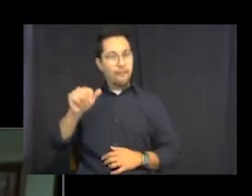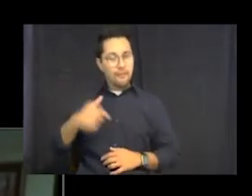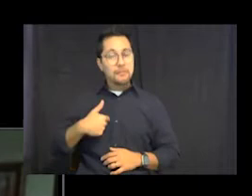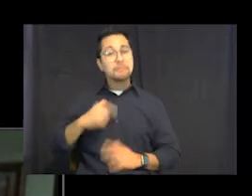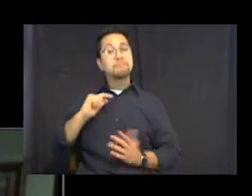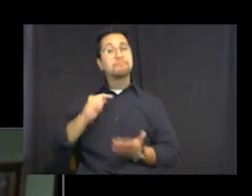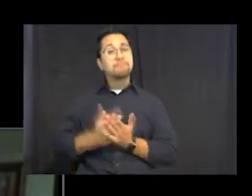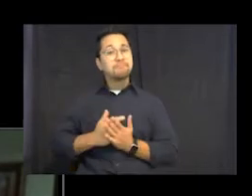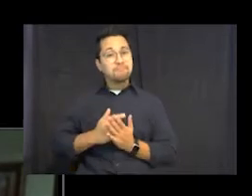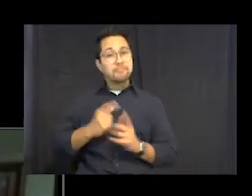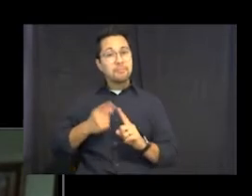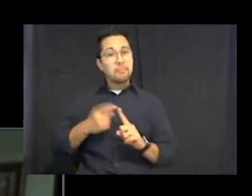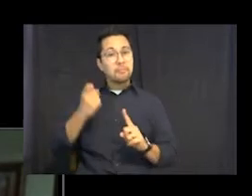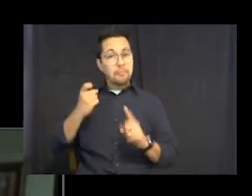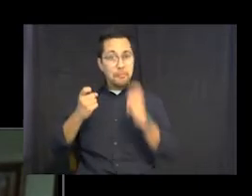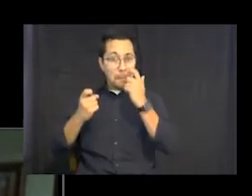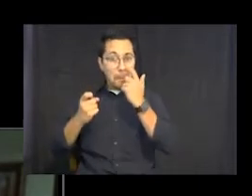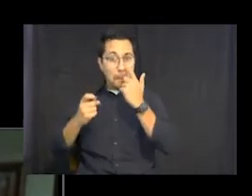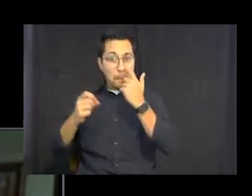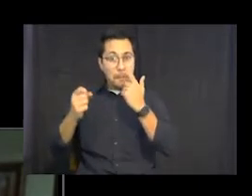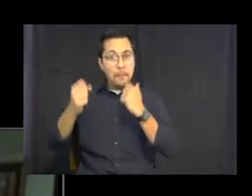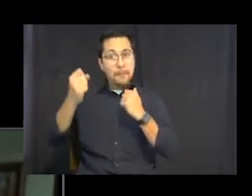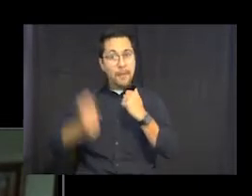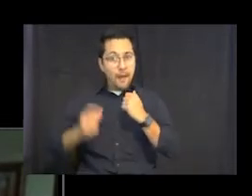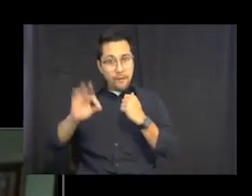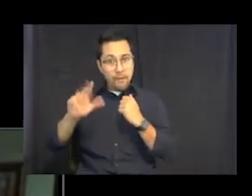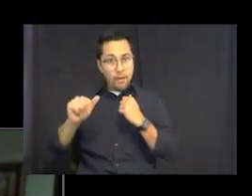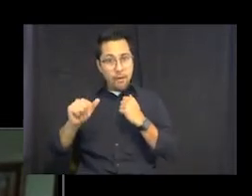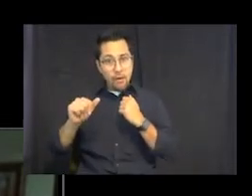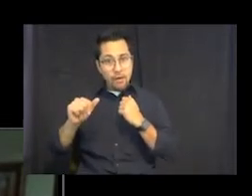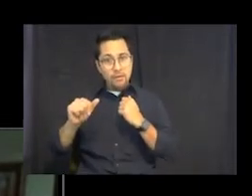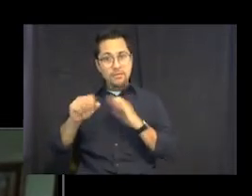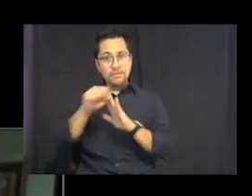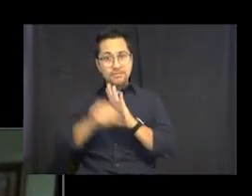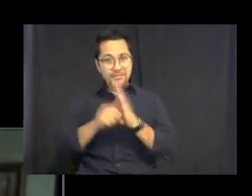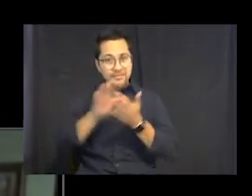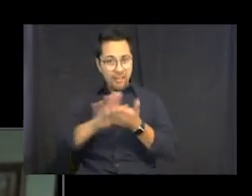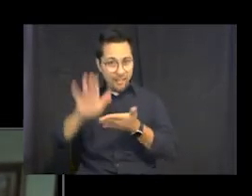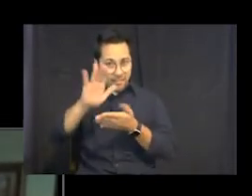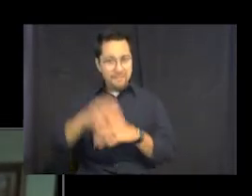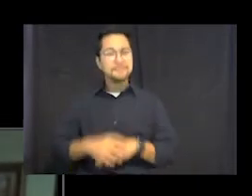I graduated from South Florida State College